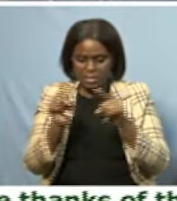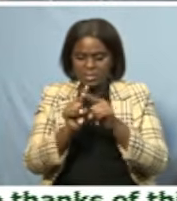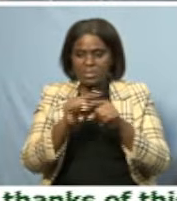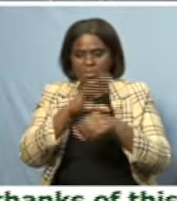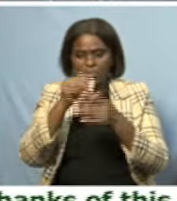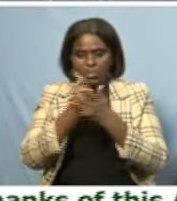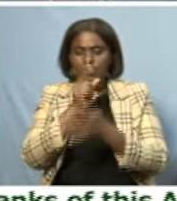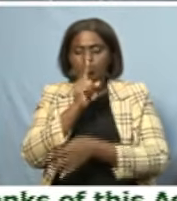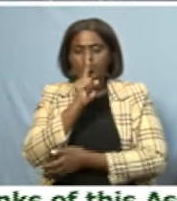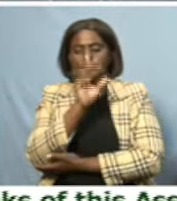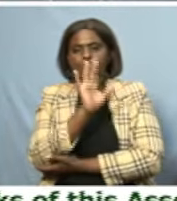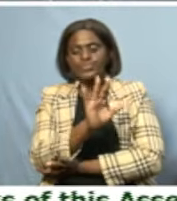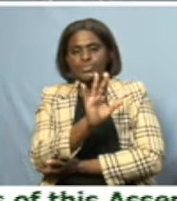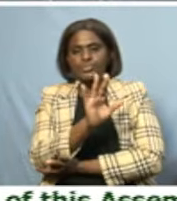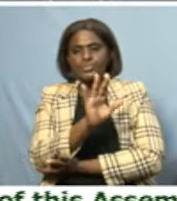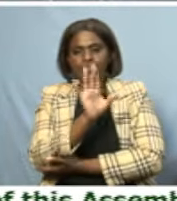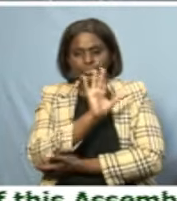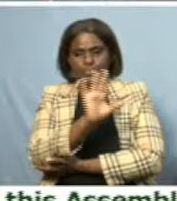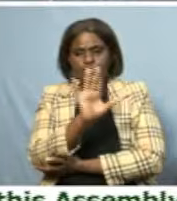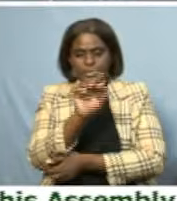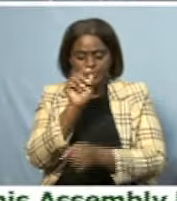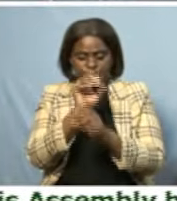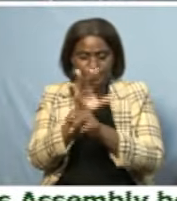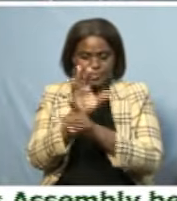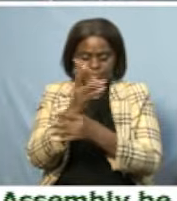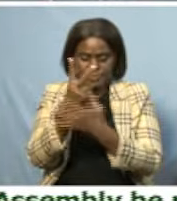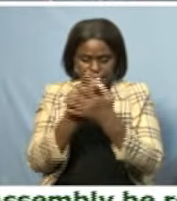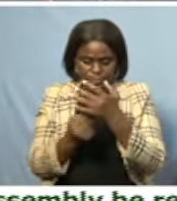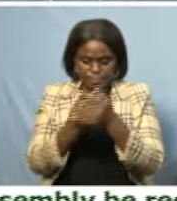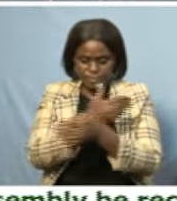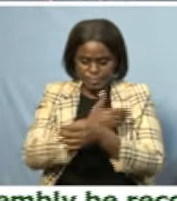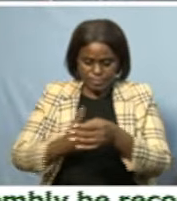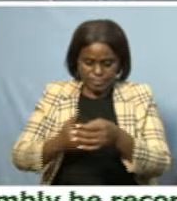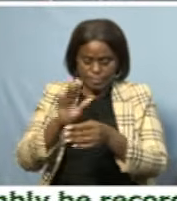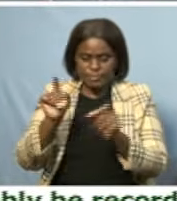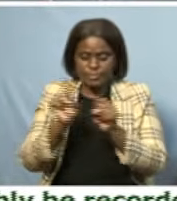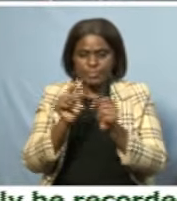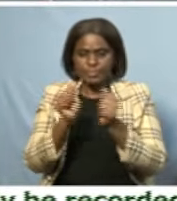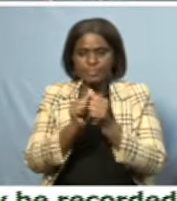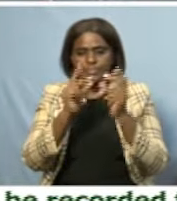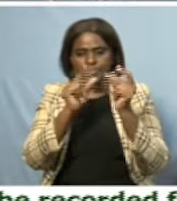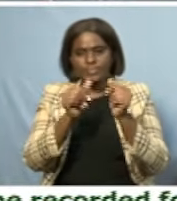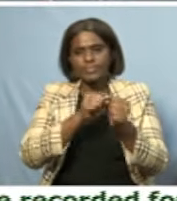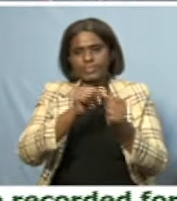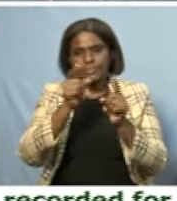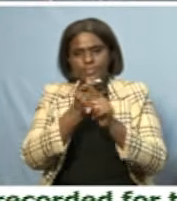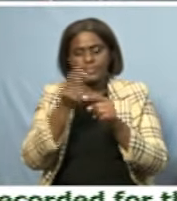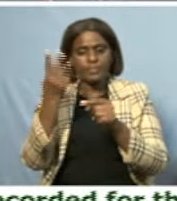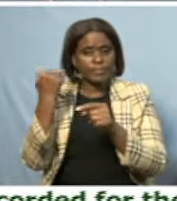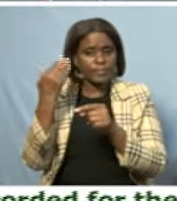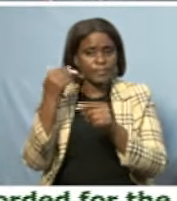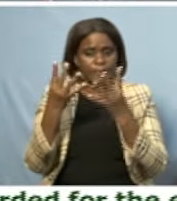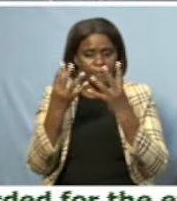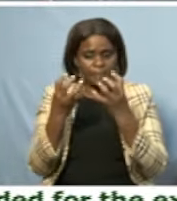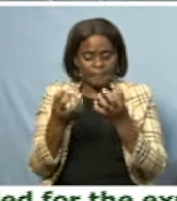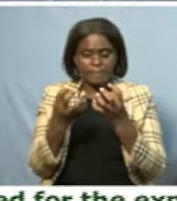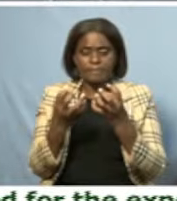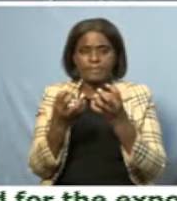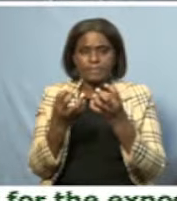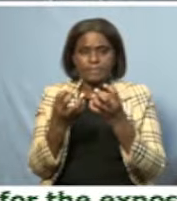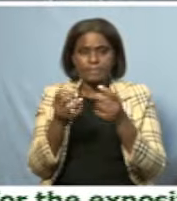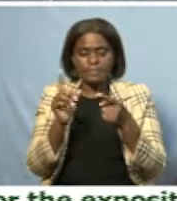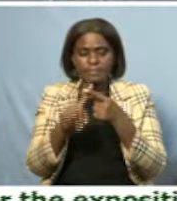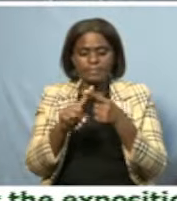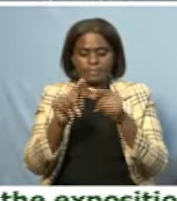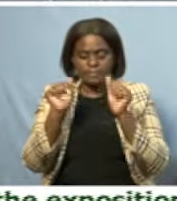escalating reality whose impacts are both severe and far-reaching, from prolonged dry spells